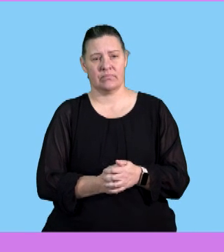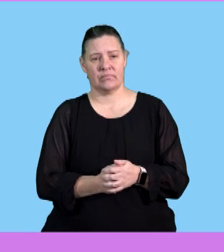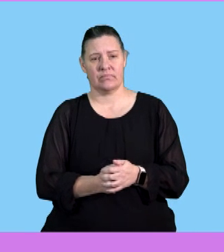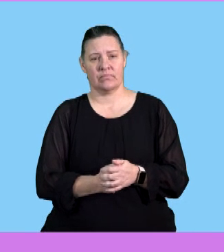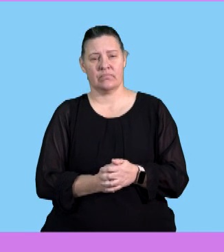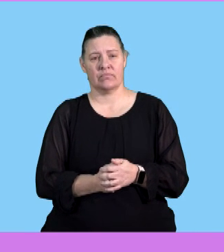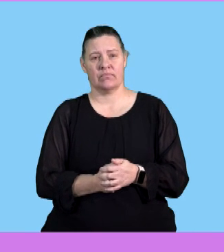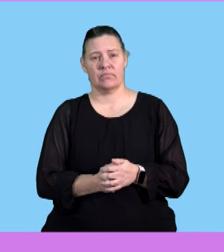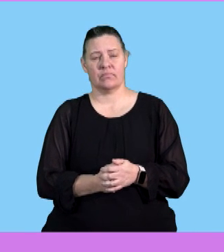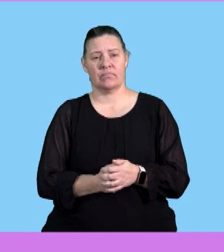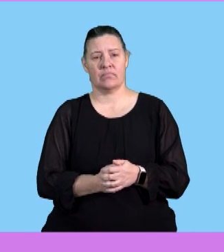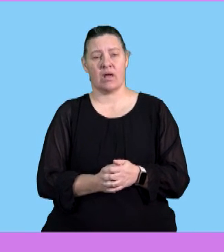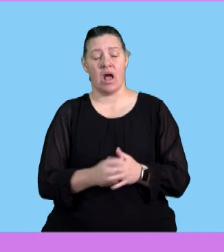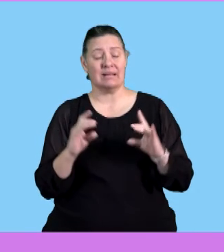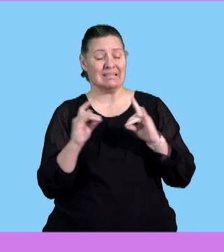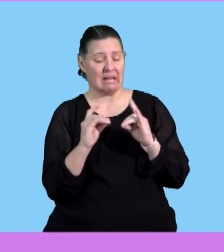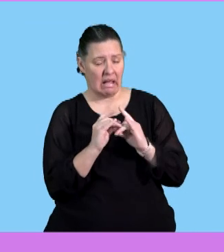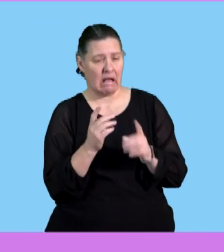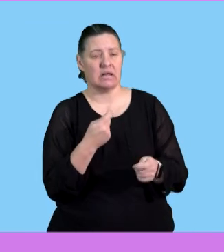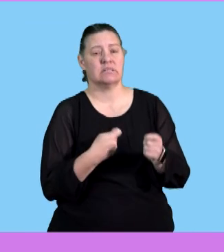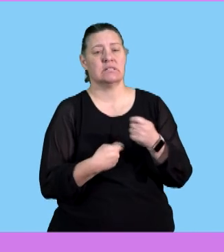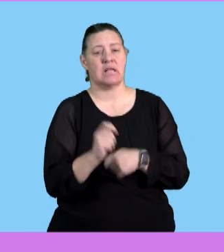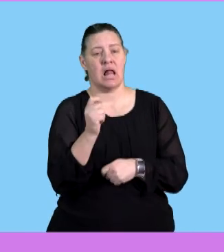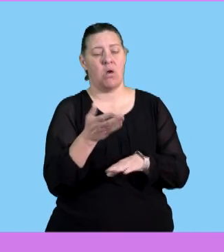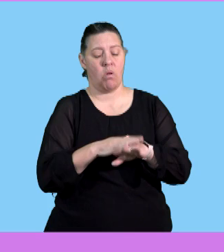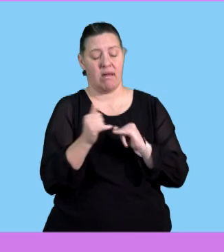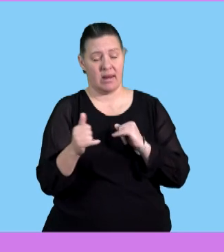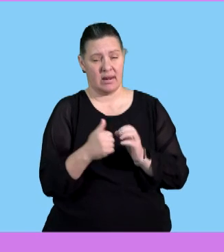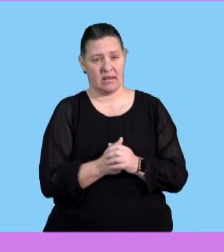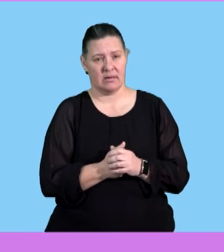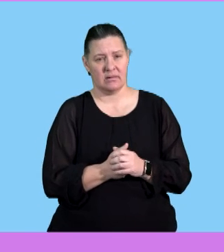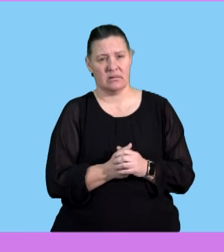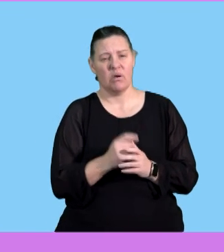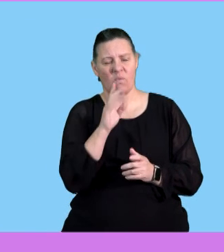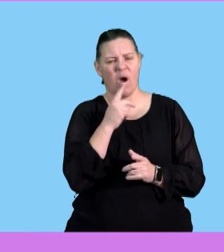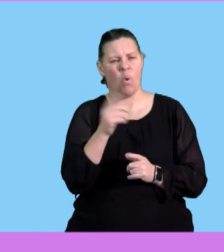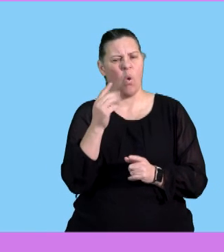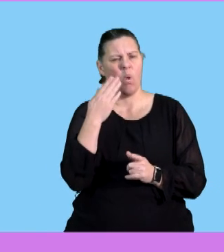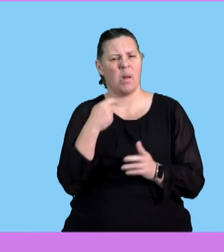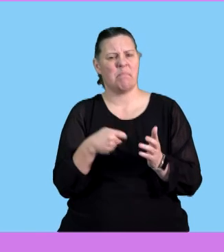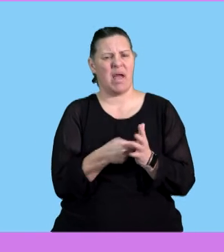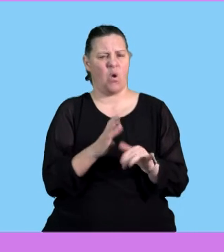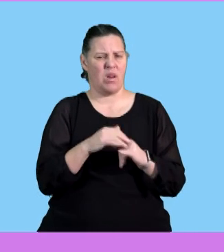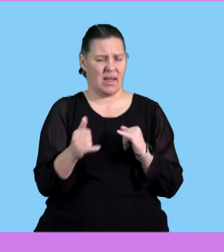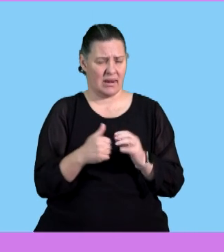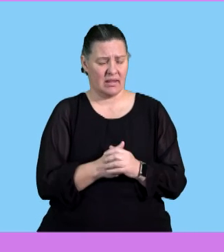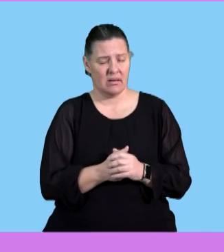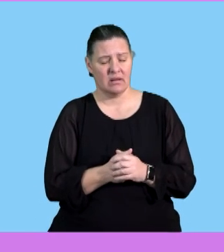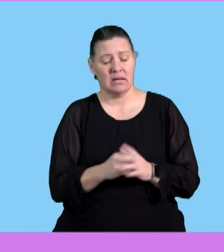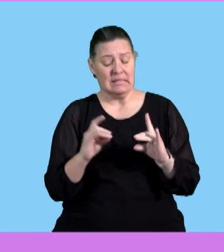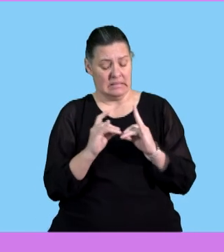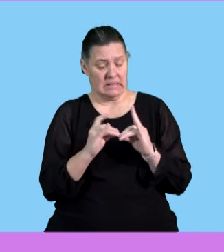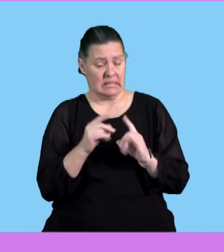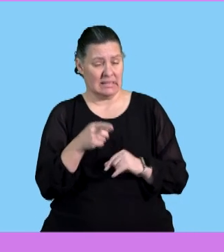Right, now number 2, a pair of sneakers is sold online. So now these days we just buy online.